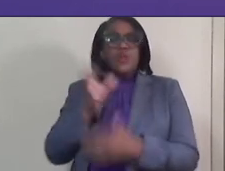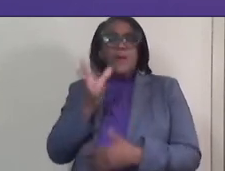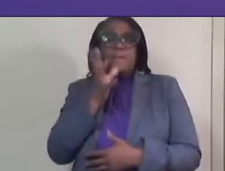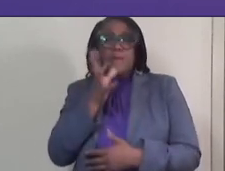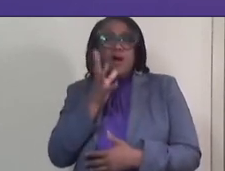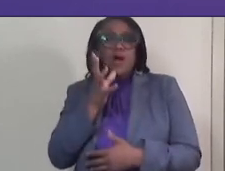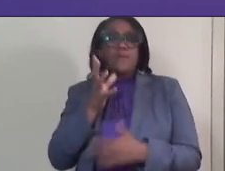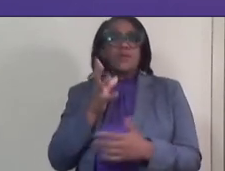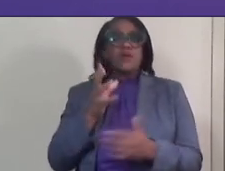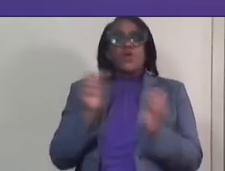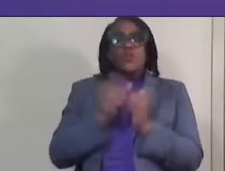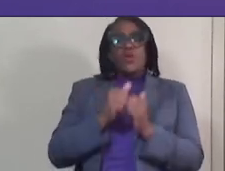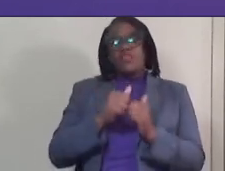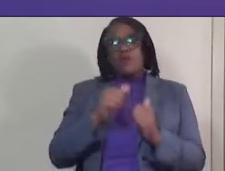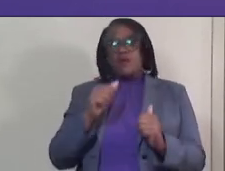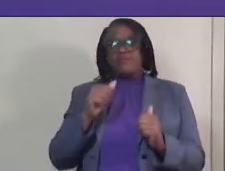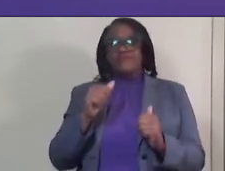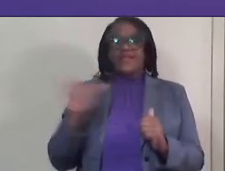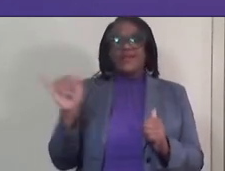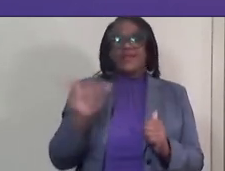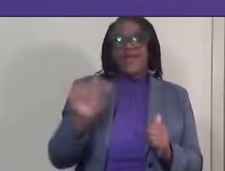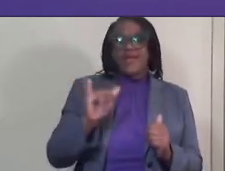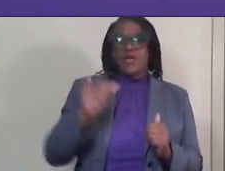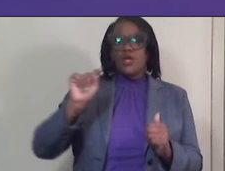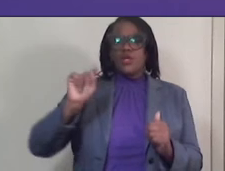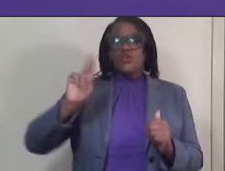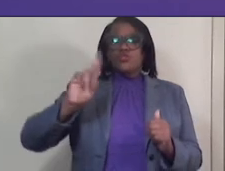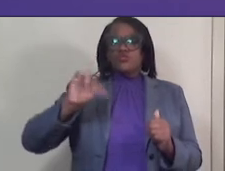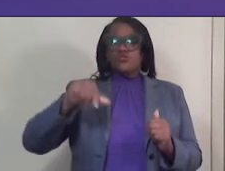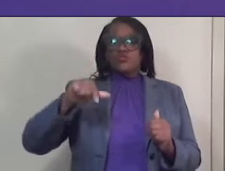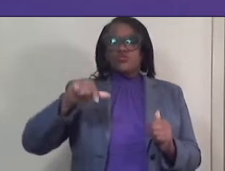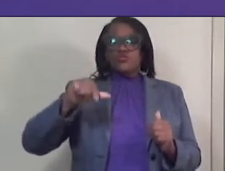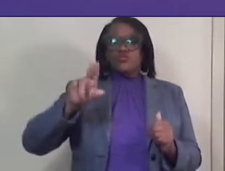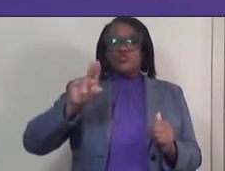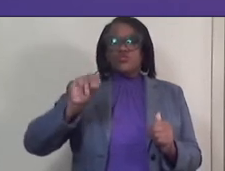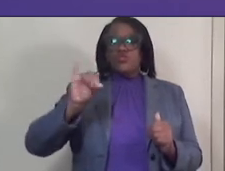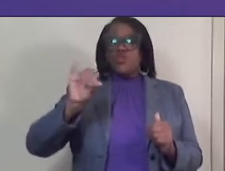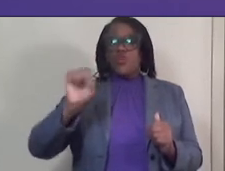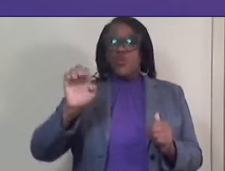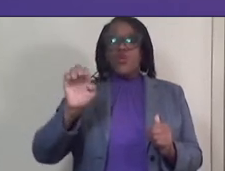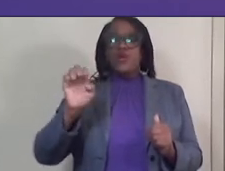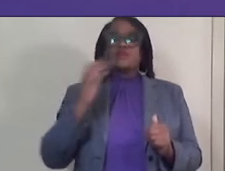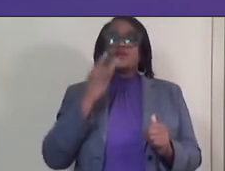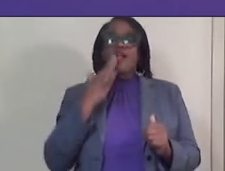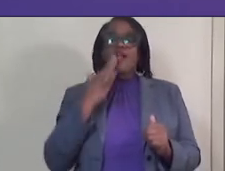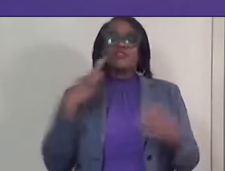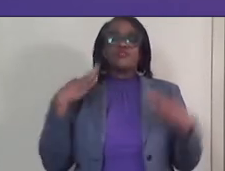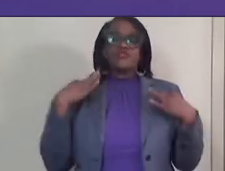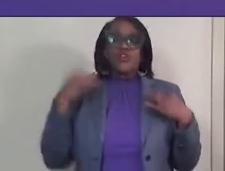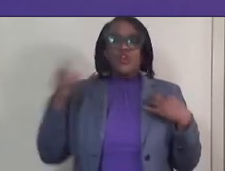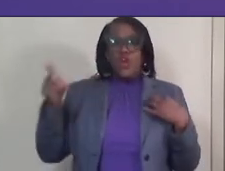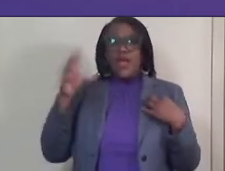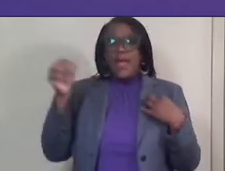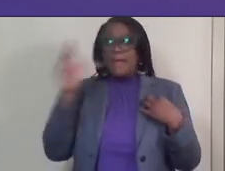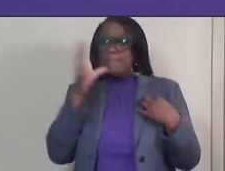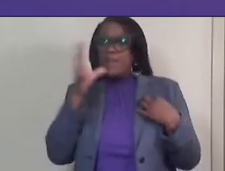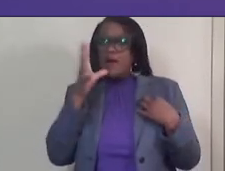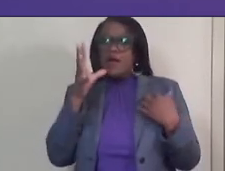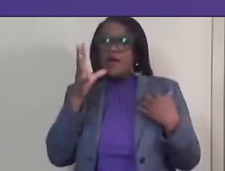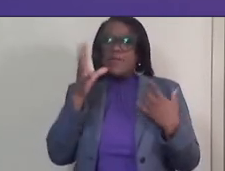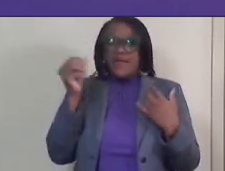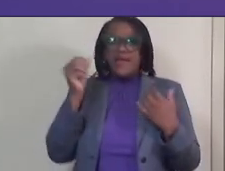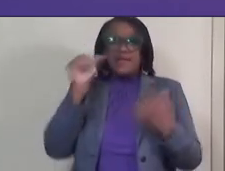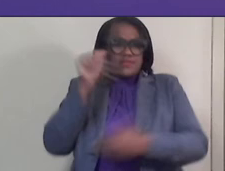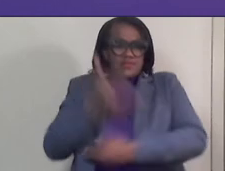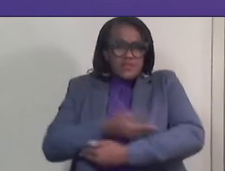turquoise shirt, where she's like this, and when we had our moment of silence and her son were on their knees, I was able to look